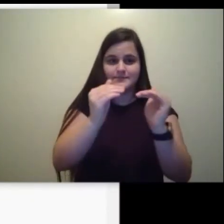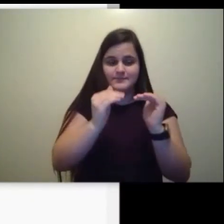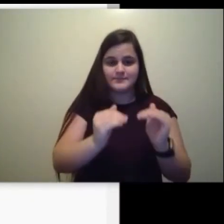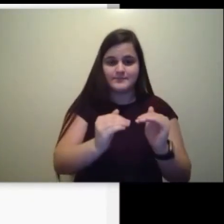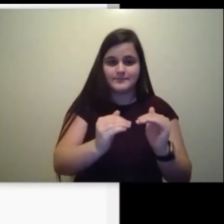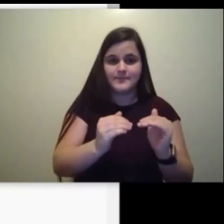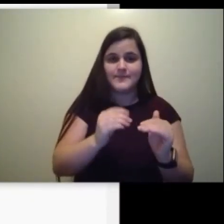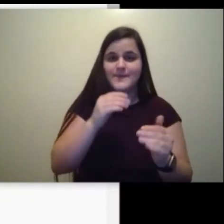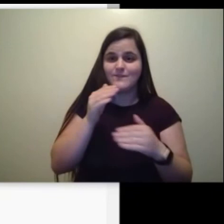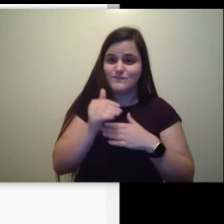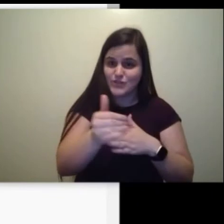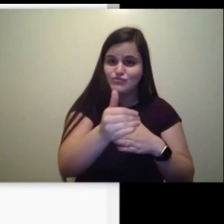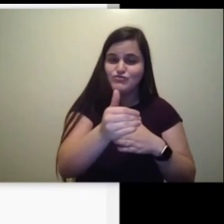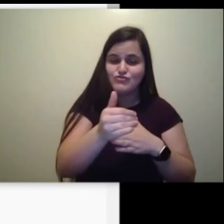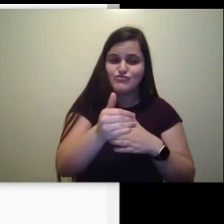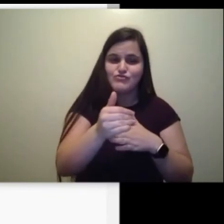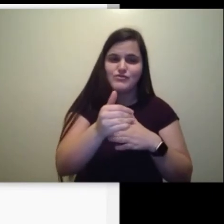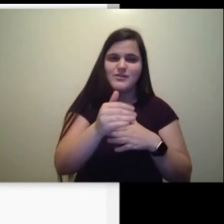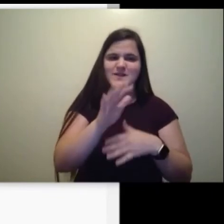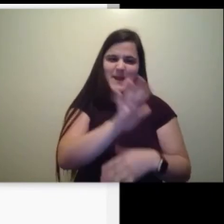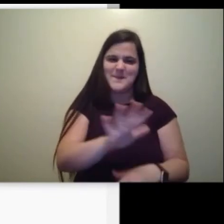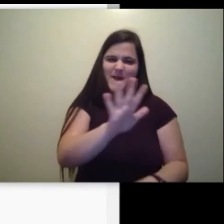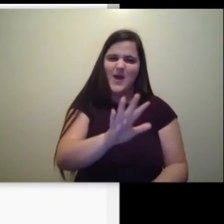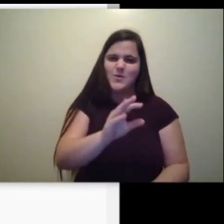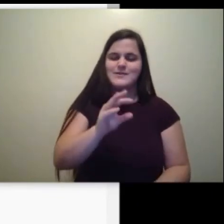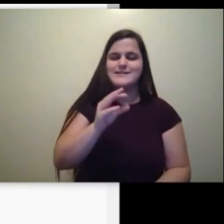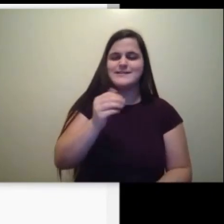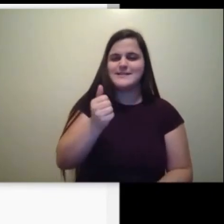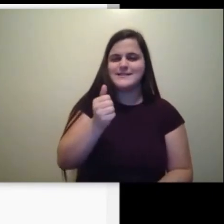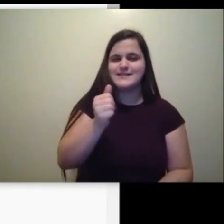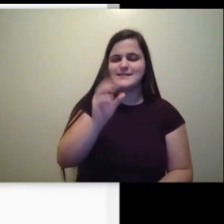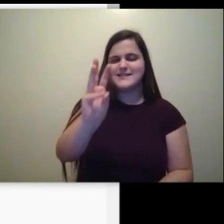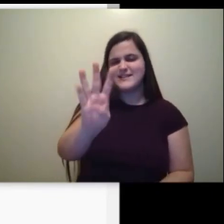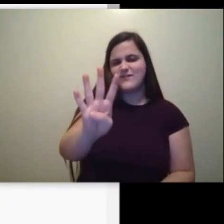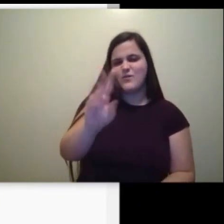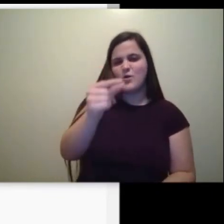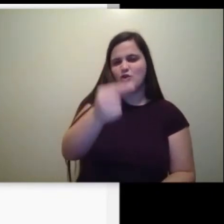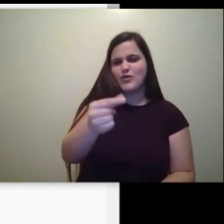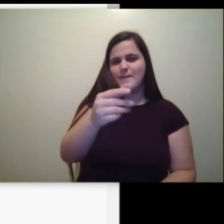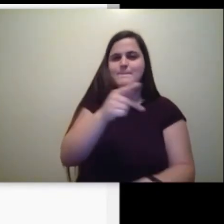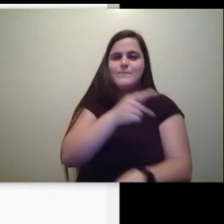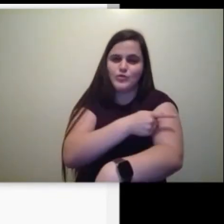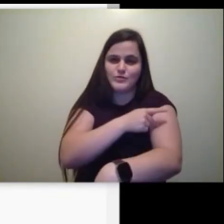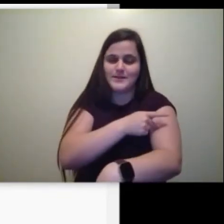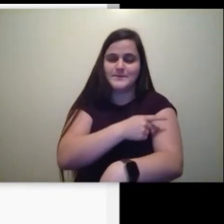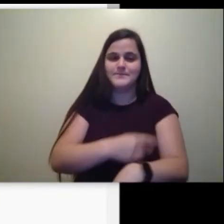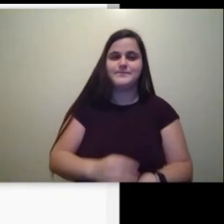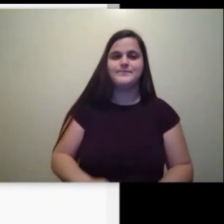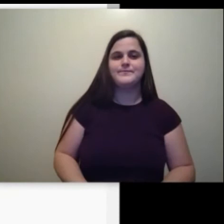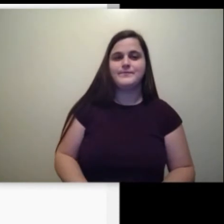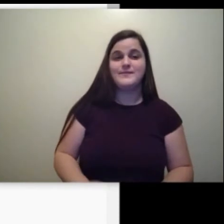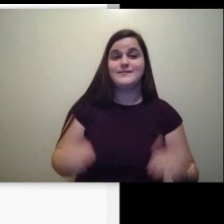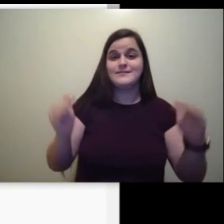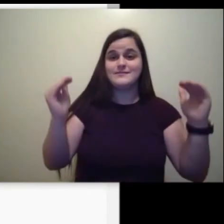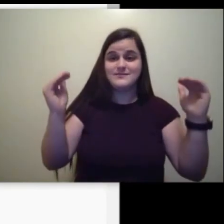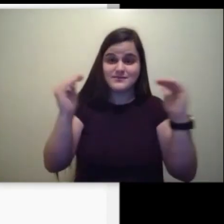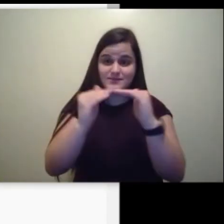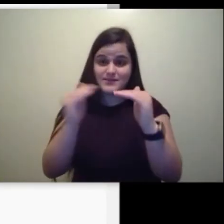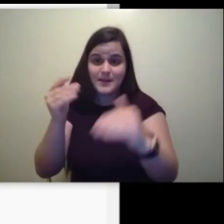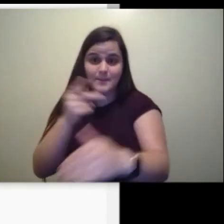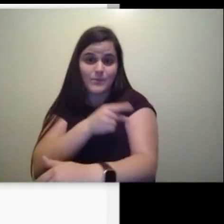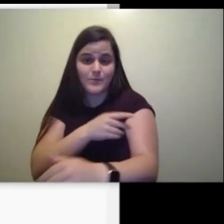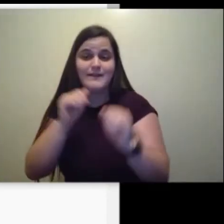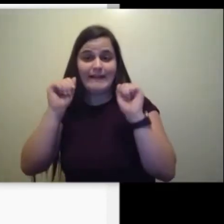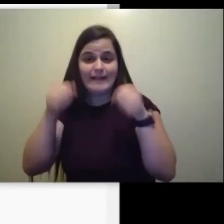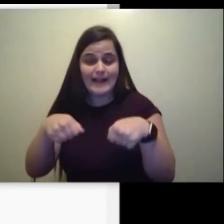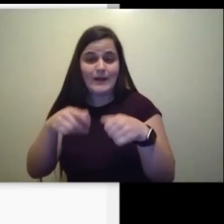dinner provides about 64 grams of protein. Getting the same amount of protein could also be achieved